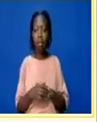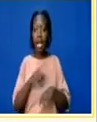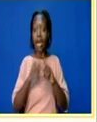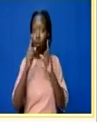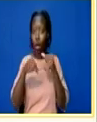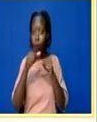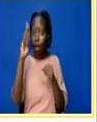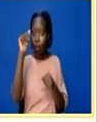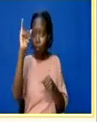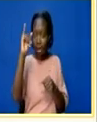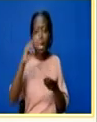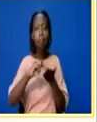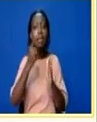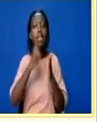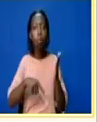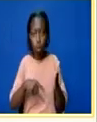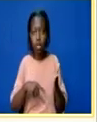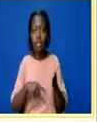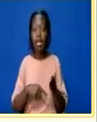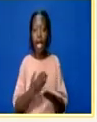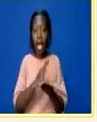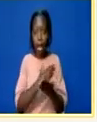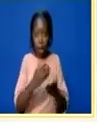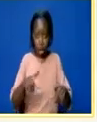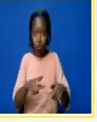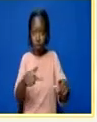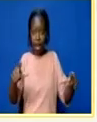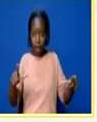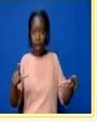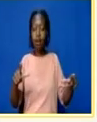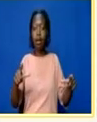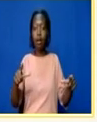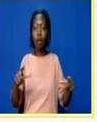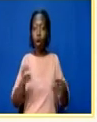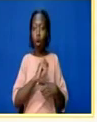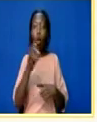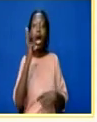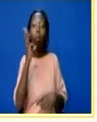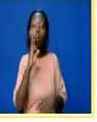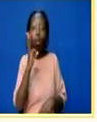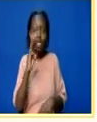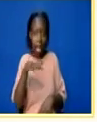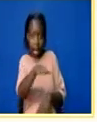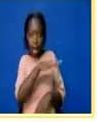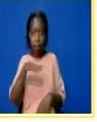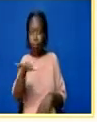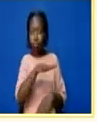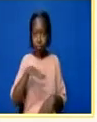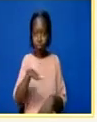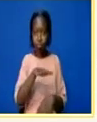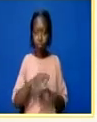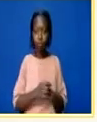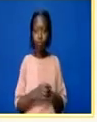about a bay, mm-hmm. a bay is a piece of land, mm-hmm. or let's say it's a water body. Mm-hmm. Let me use the water body. Okay. It's a water